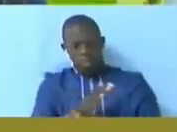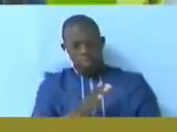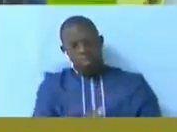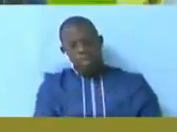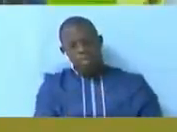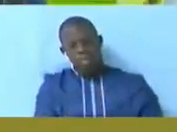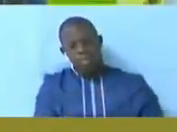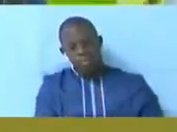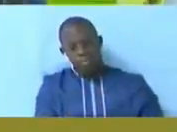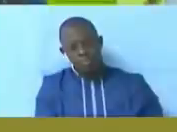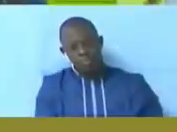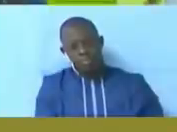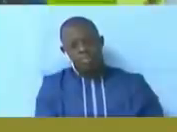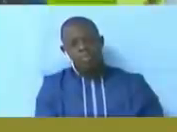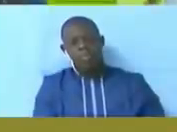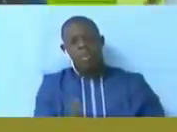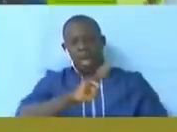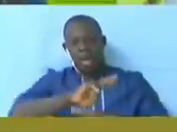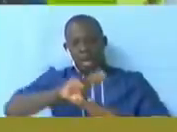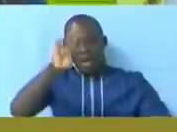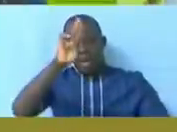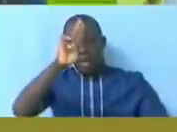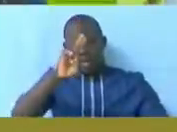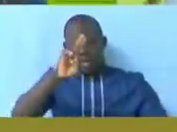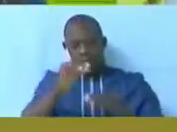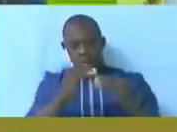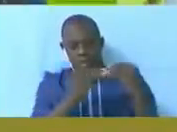Brikama, highly responsible person,